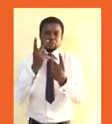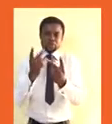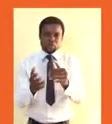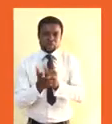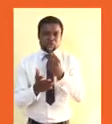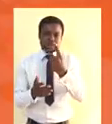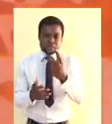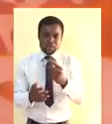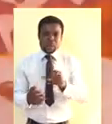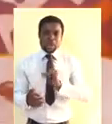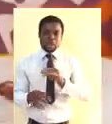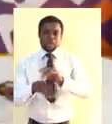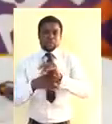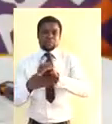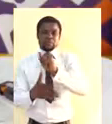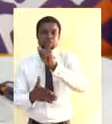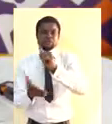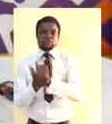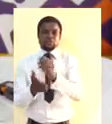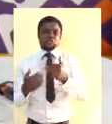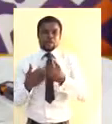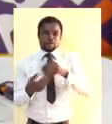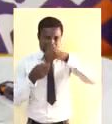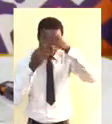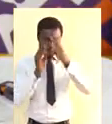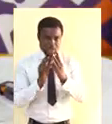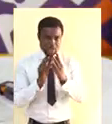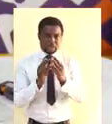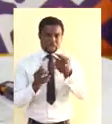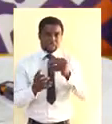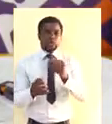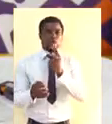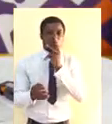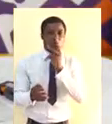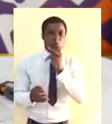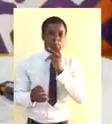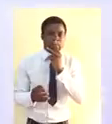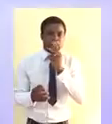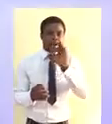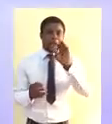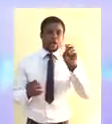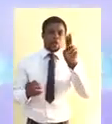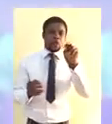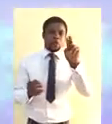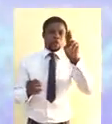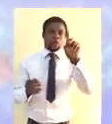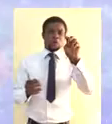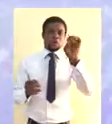on our social media platforms, and let us know how much you can explore the water fountain experiment.